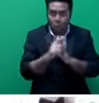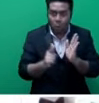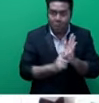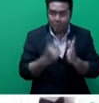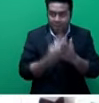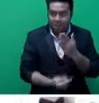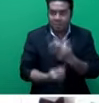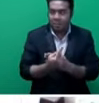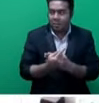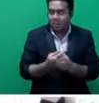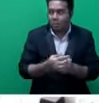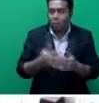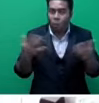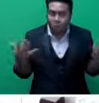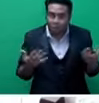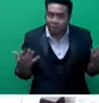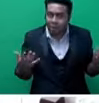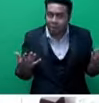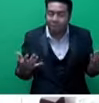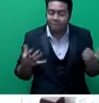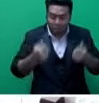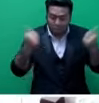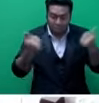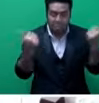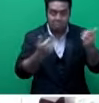place, where there is a lot more